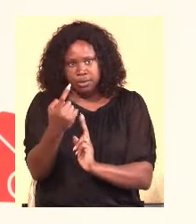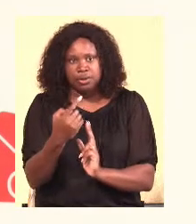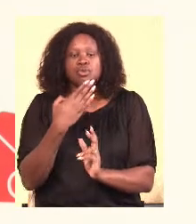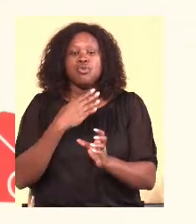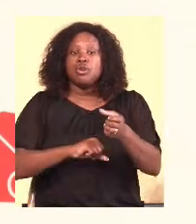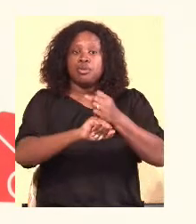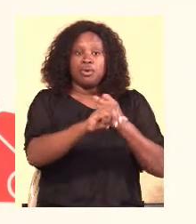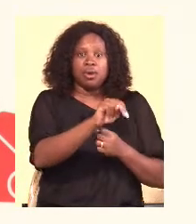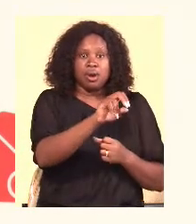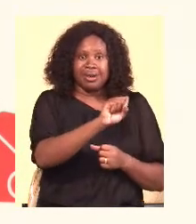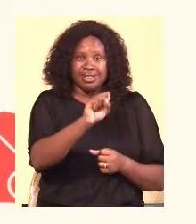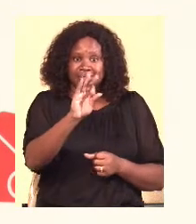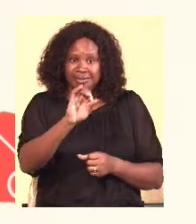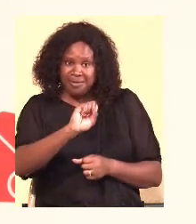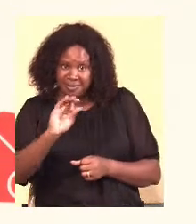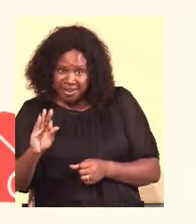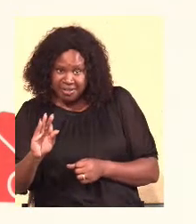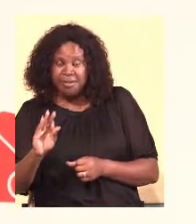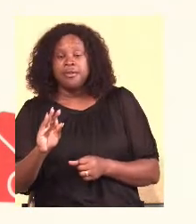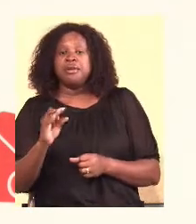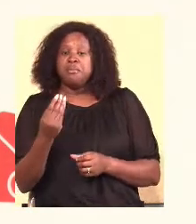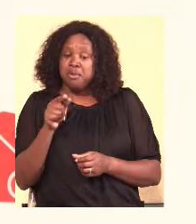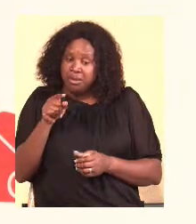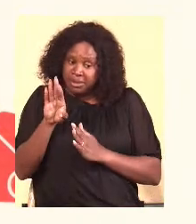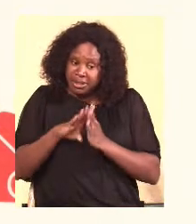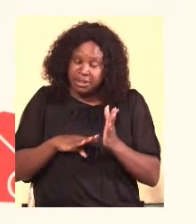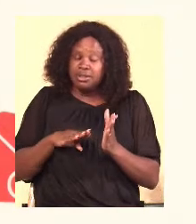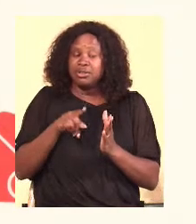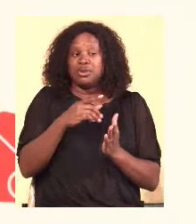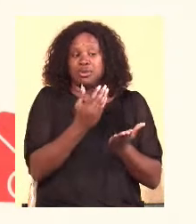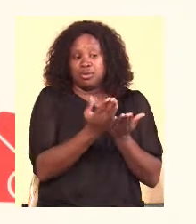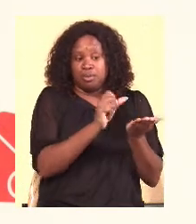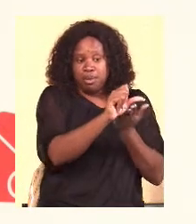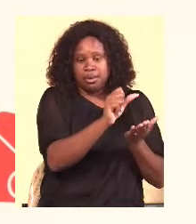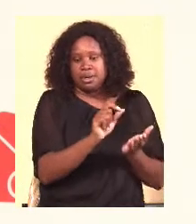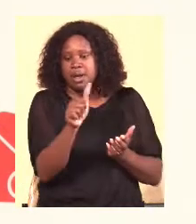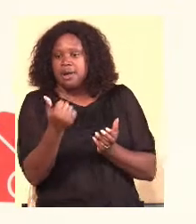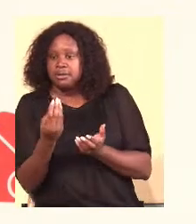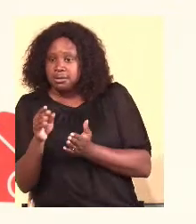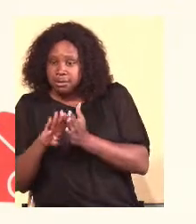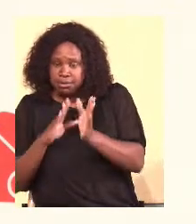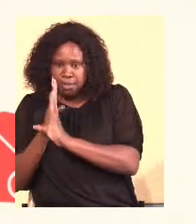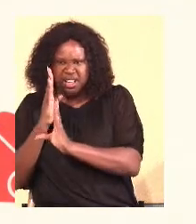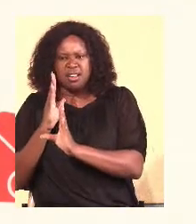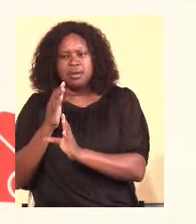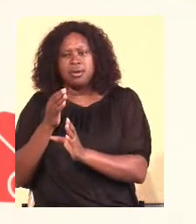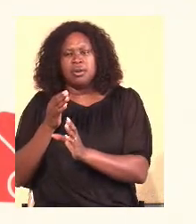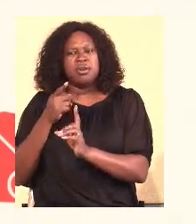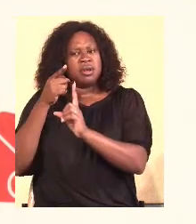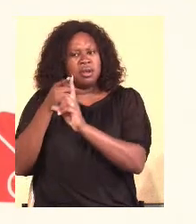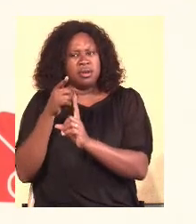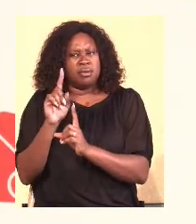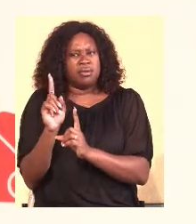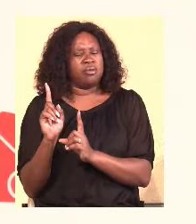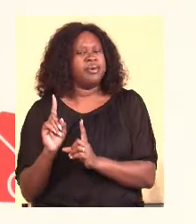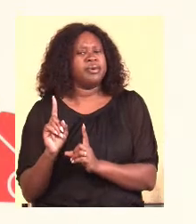by NSFAF, to see to it that when this money comes, the non-tuition fee part comes, it is directed to a worthy